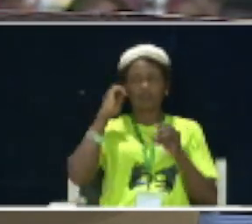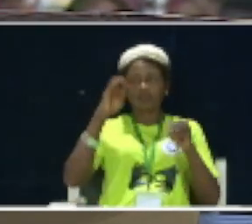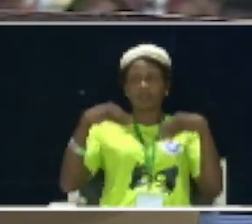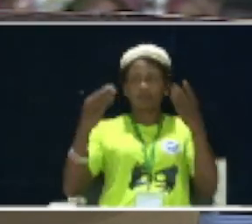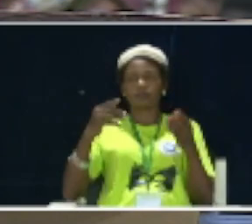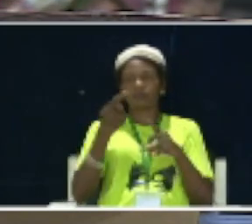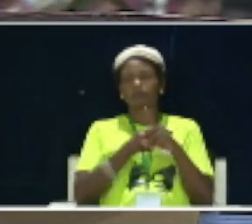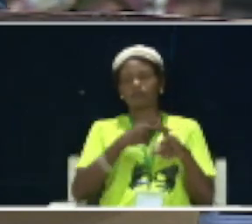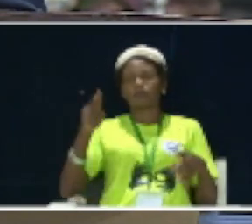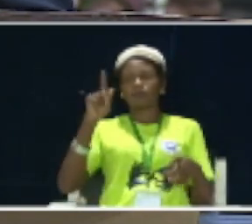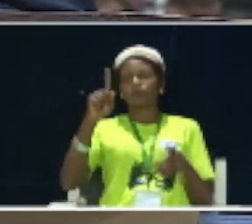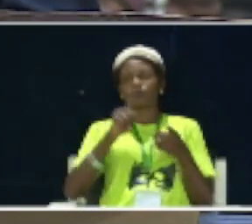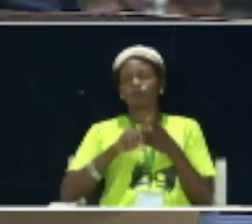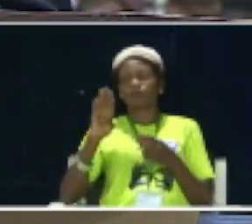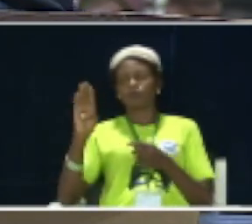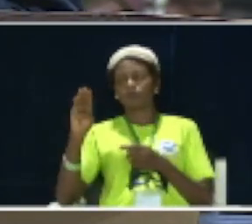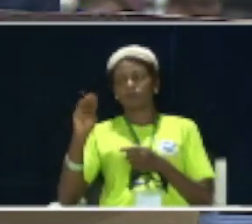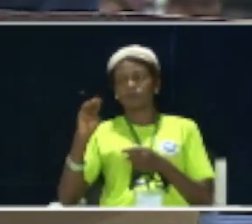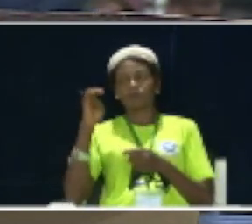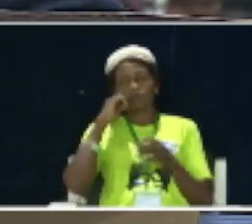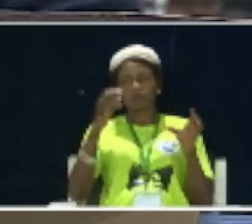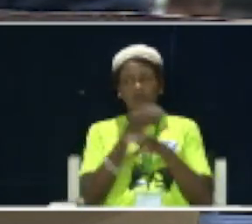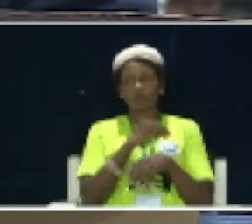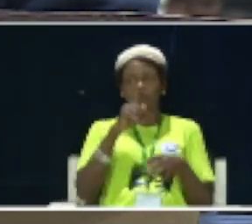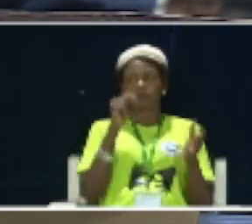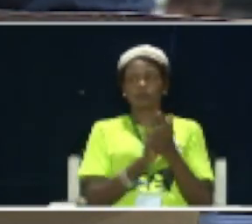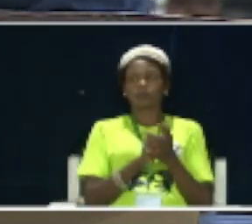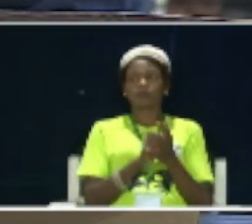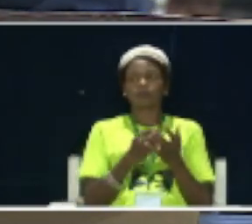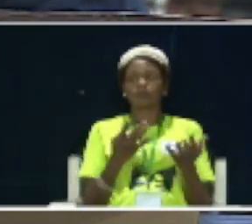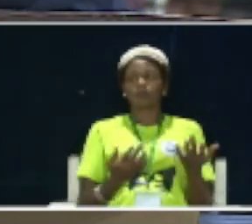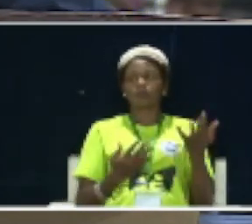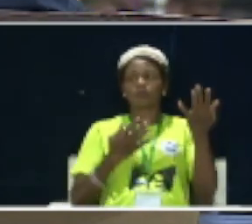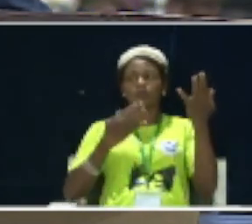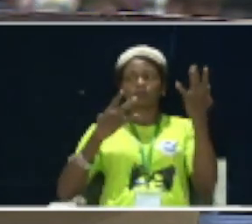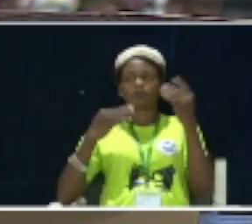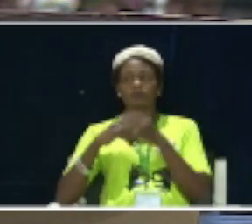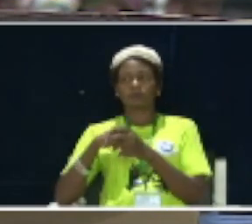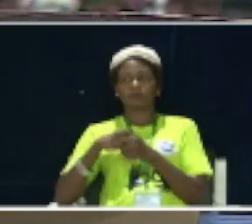From verse 1 to 14. He took 1,000 sacrifices.